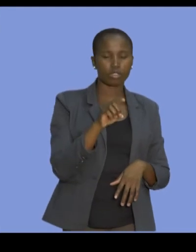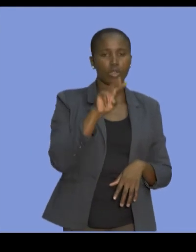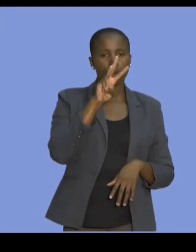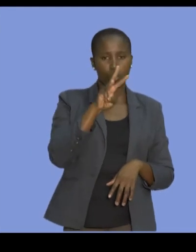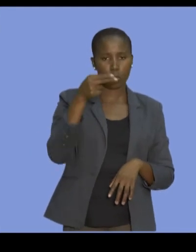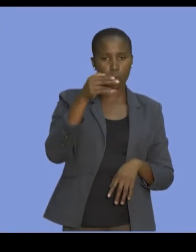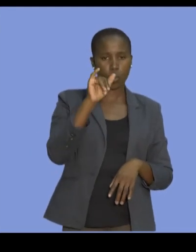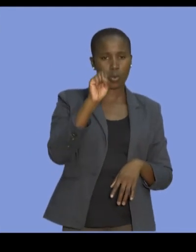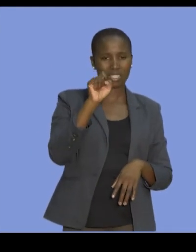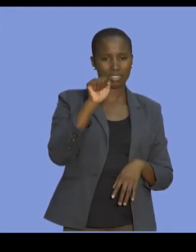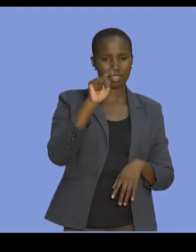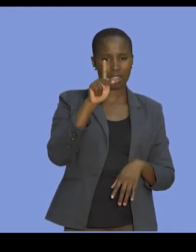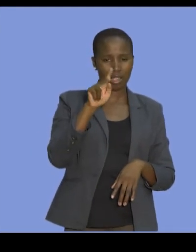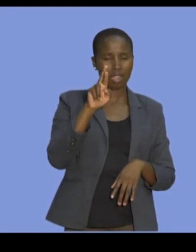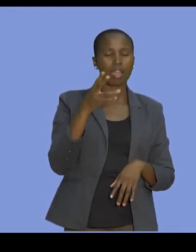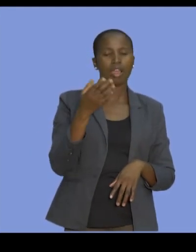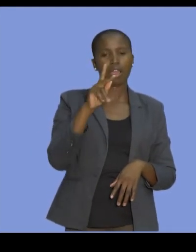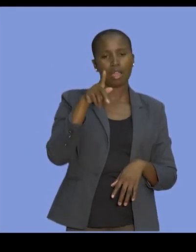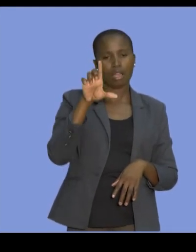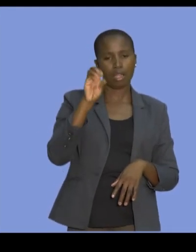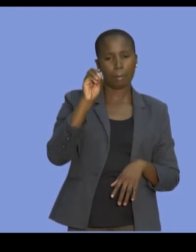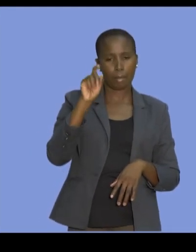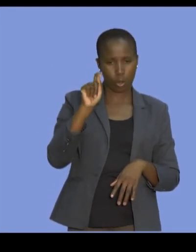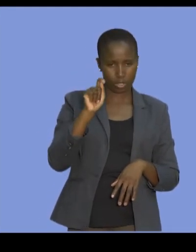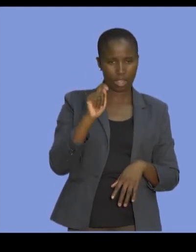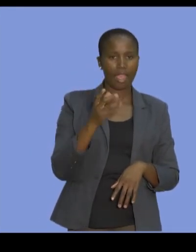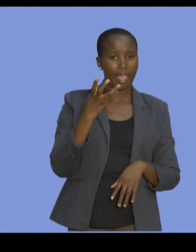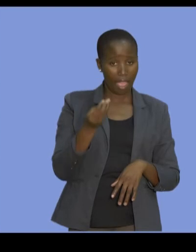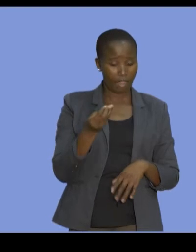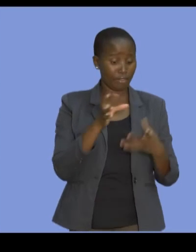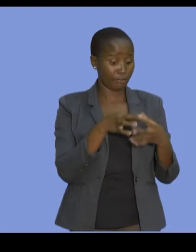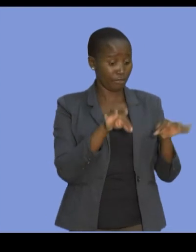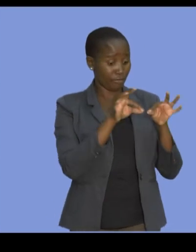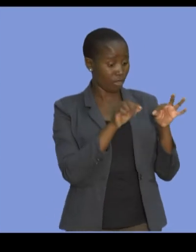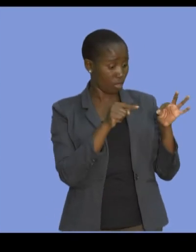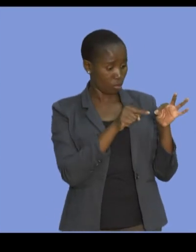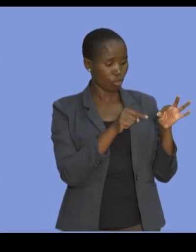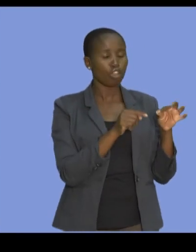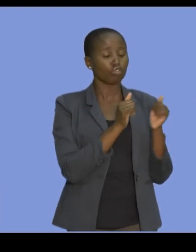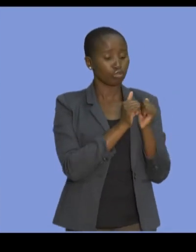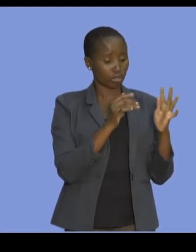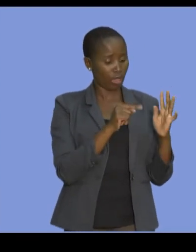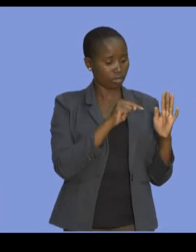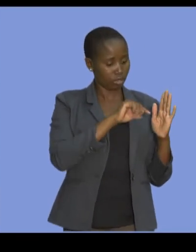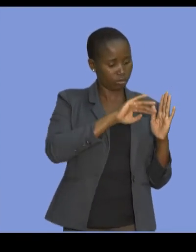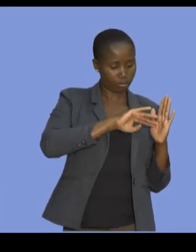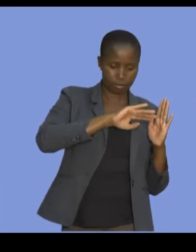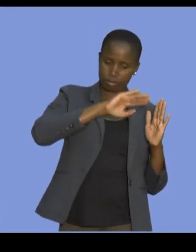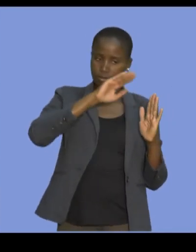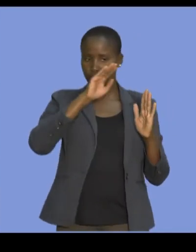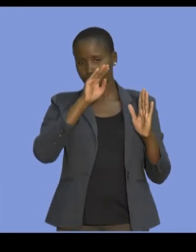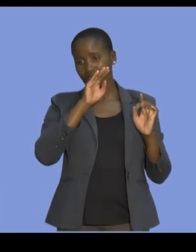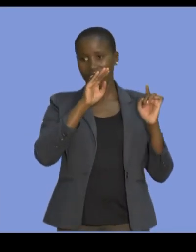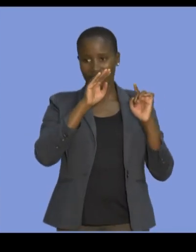We have our minimum value, which is 0 there, because that's where the curve starts. And the